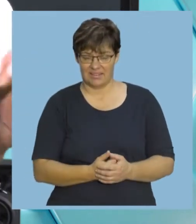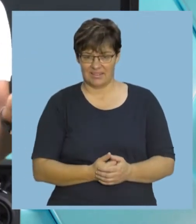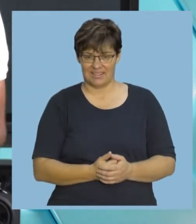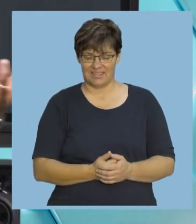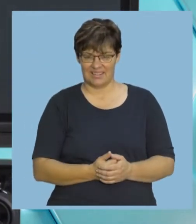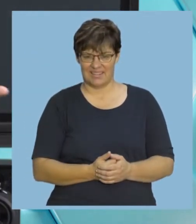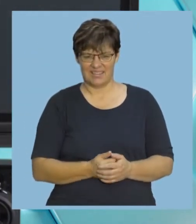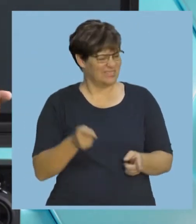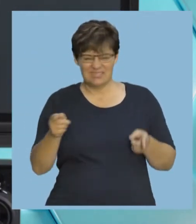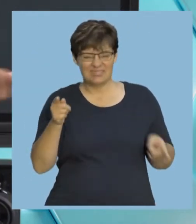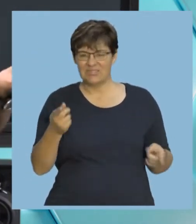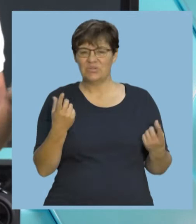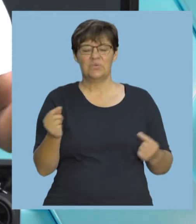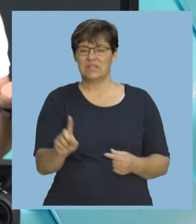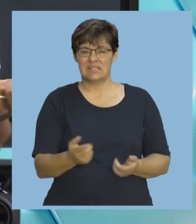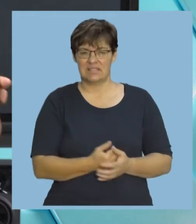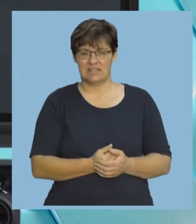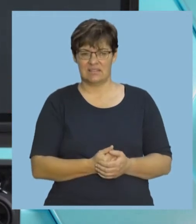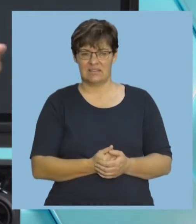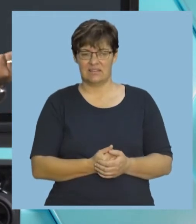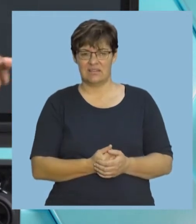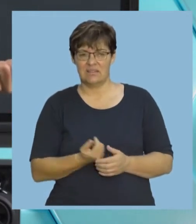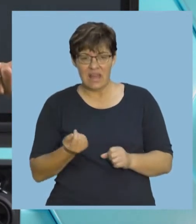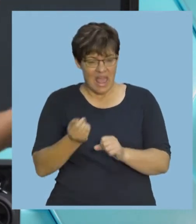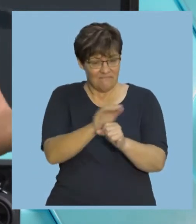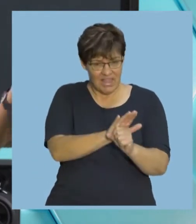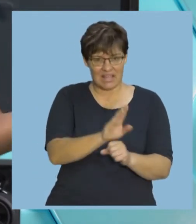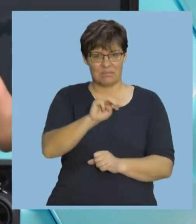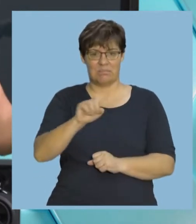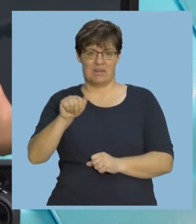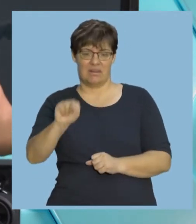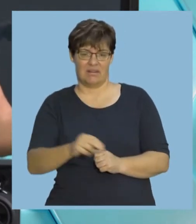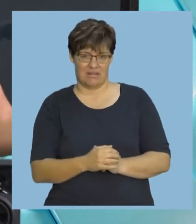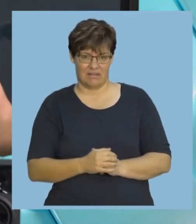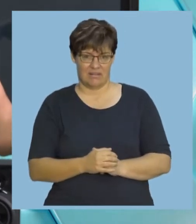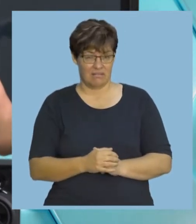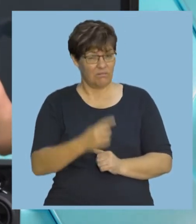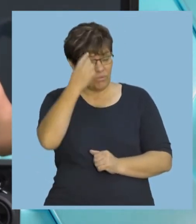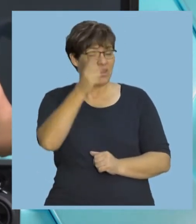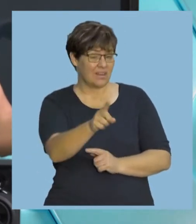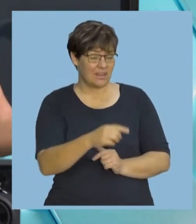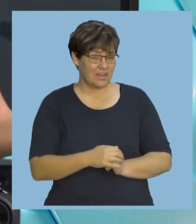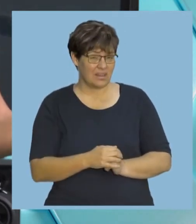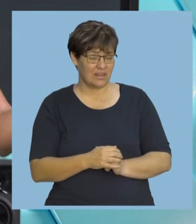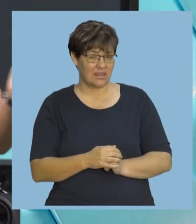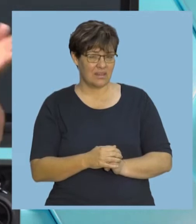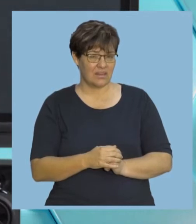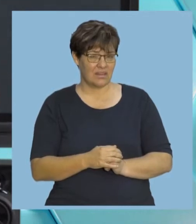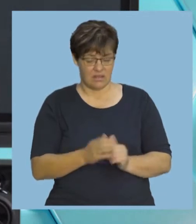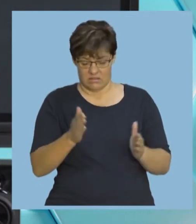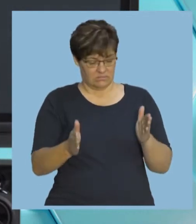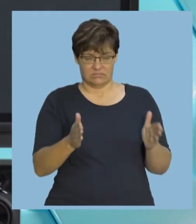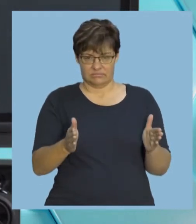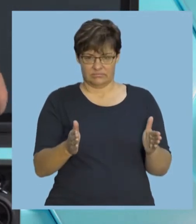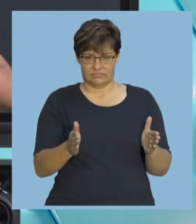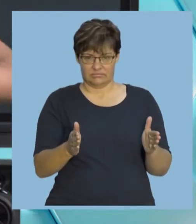The extreme values, what do? They can actually affect your mean. Because think about this, if